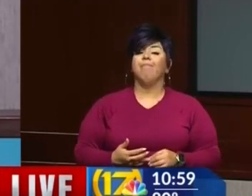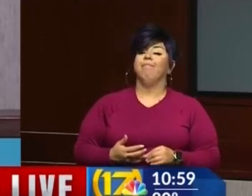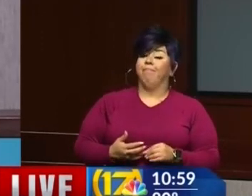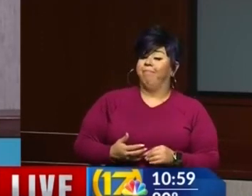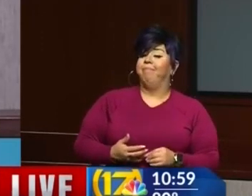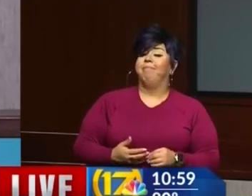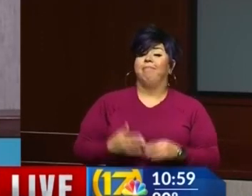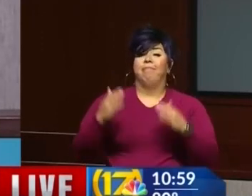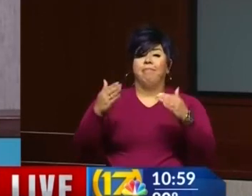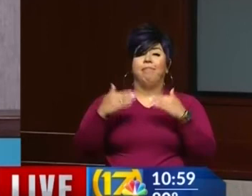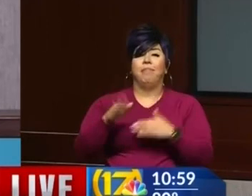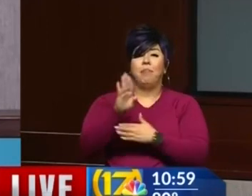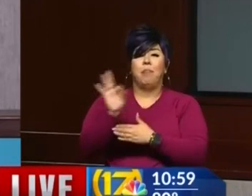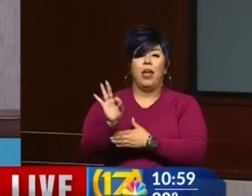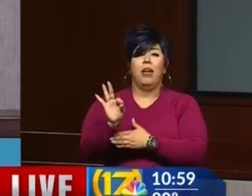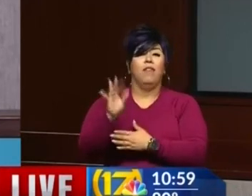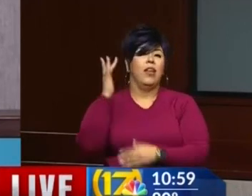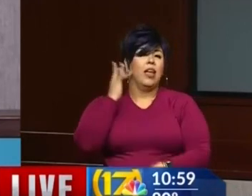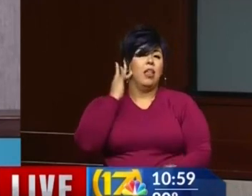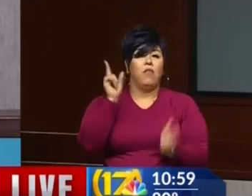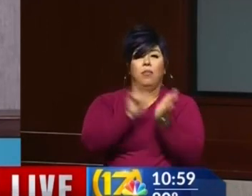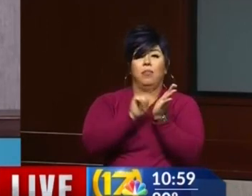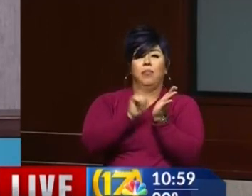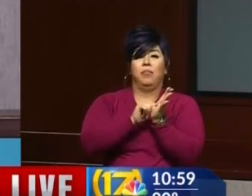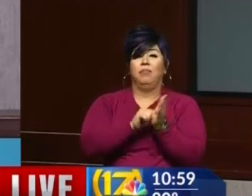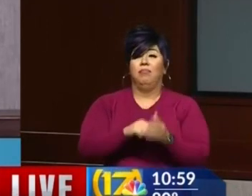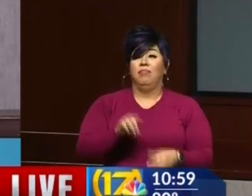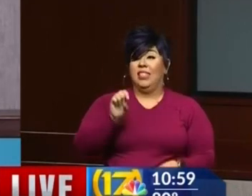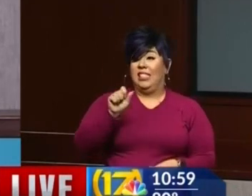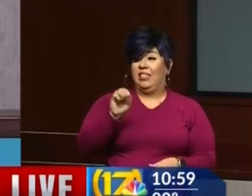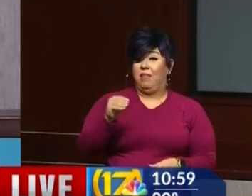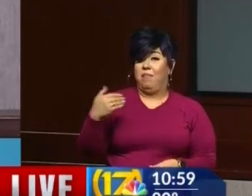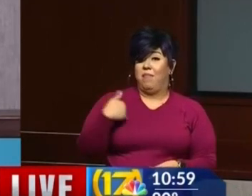Okay, the Bakersfield Californian. Sam, any follow-up questions?